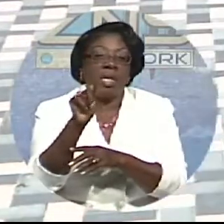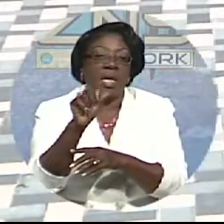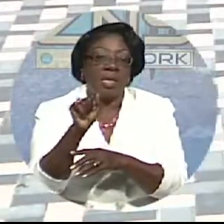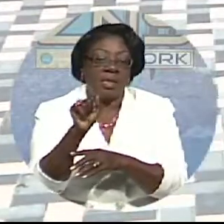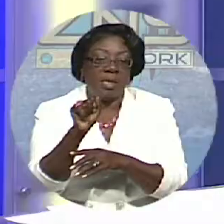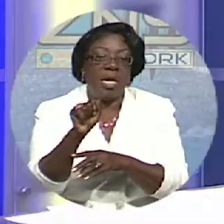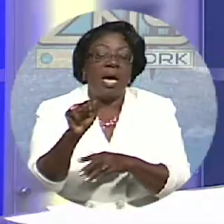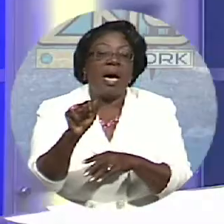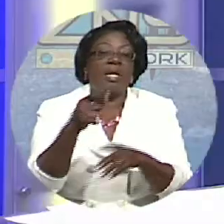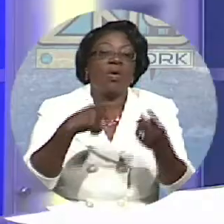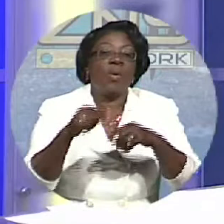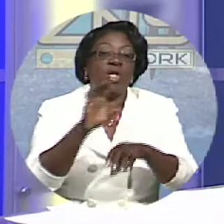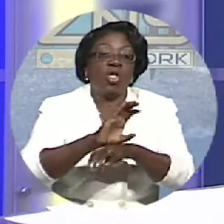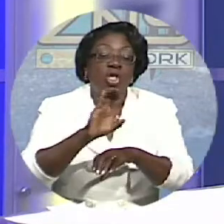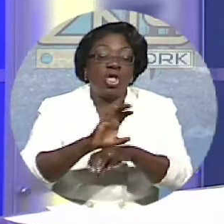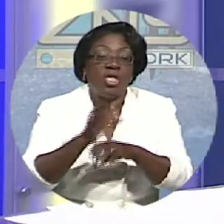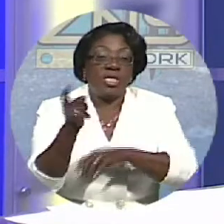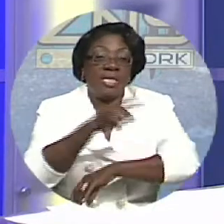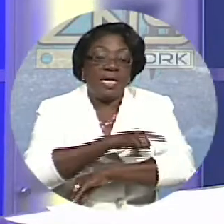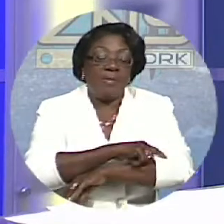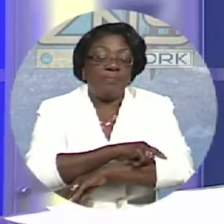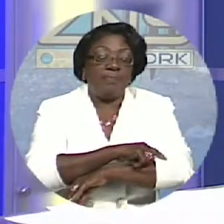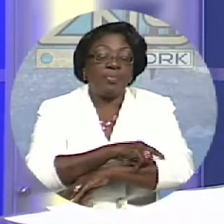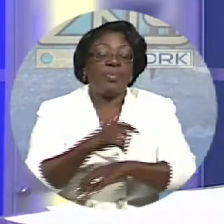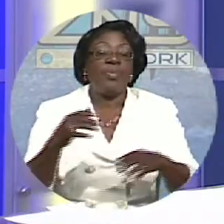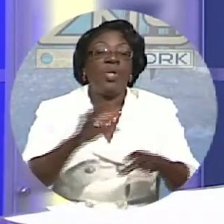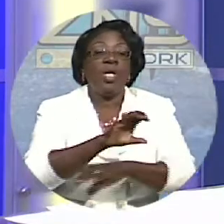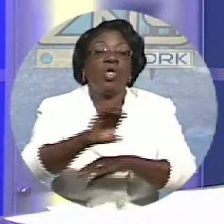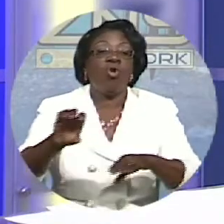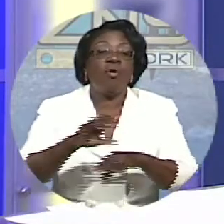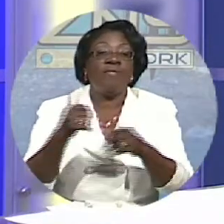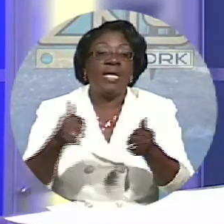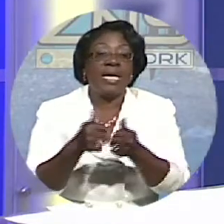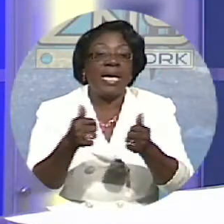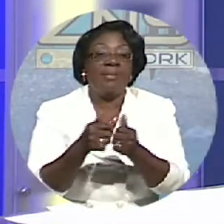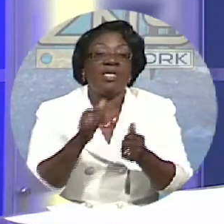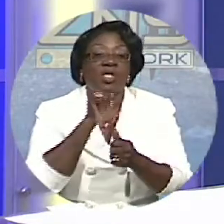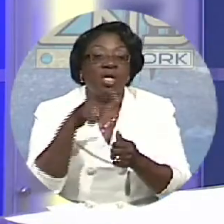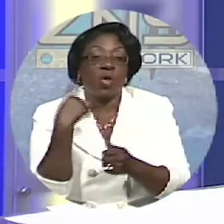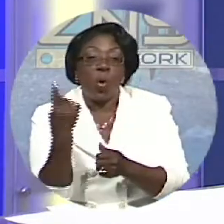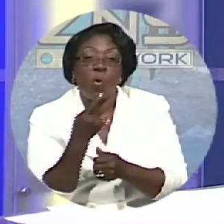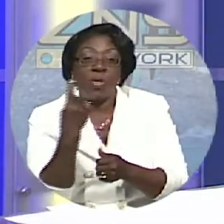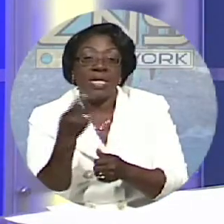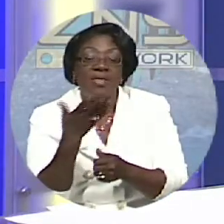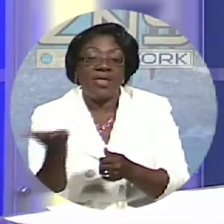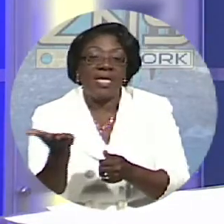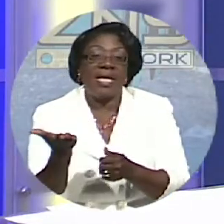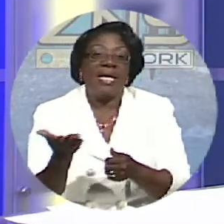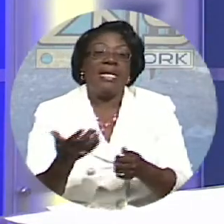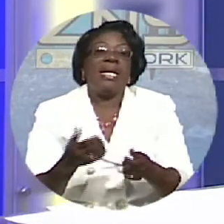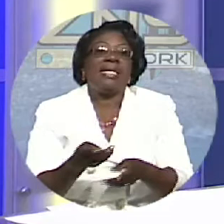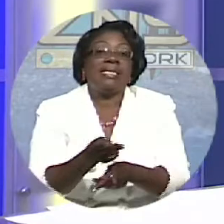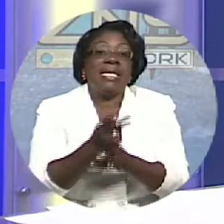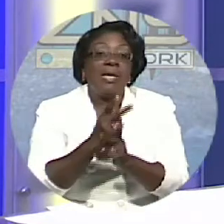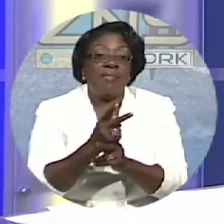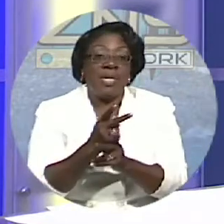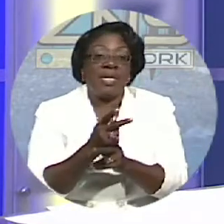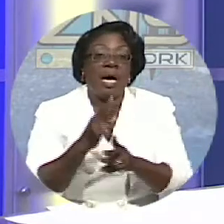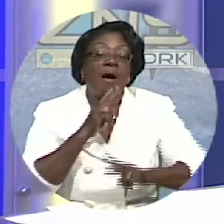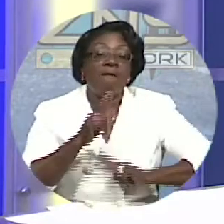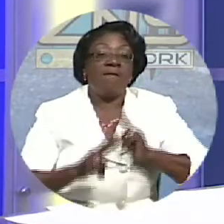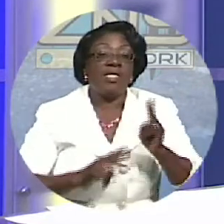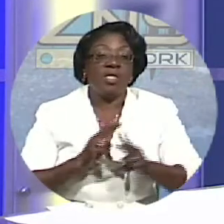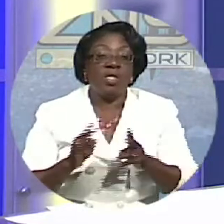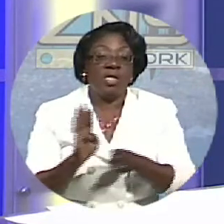packed. But the Carifta Games is not the only event that's keeping tourism officials busy. Moss says visitors can expect